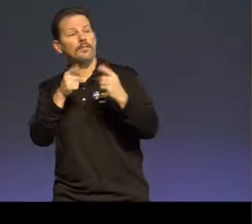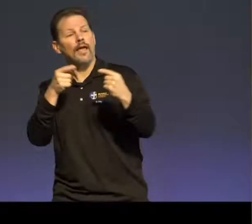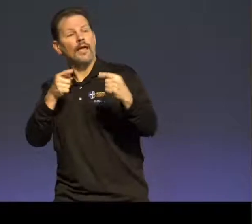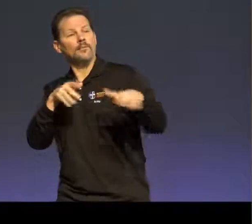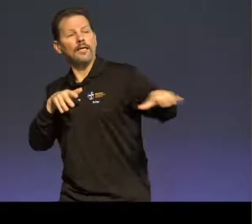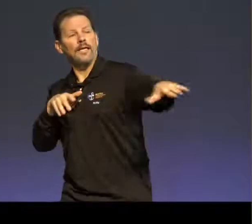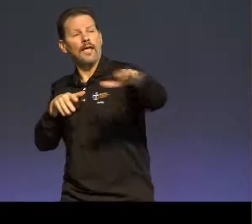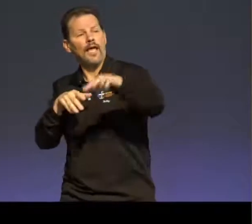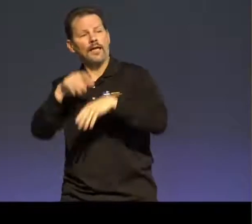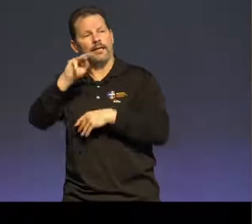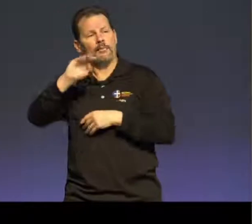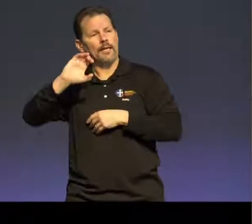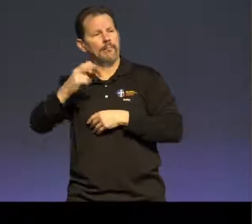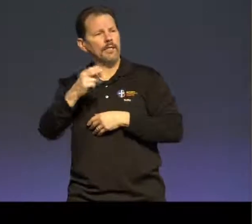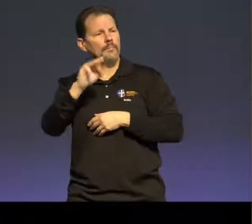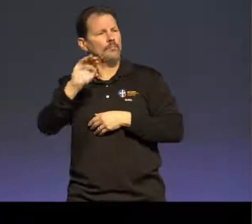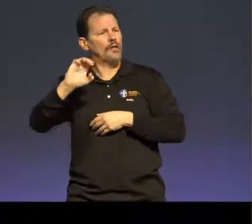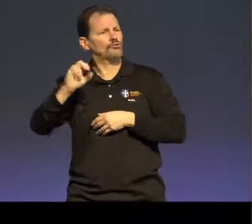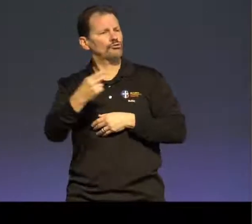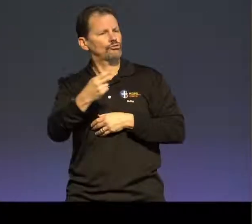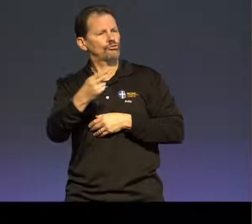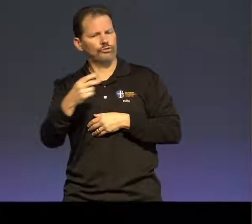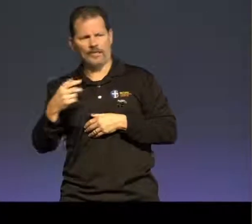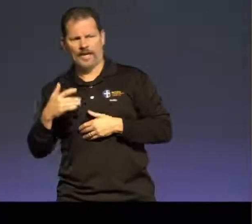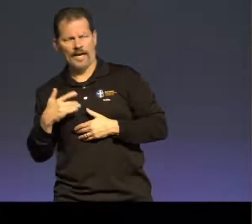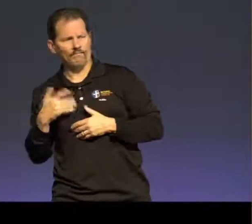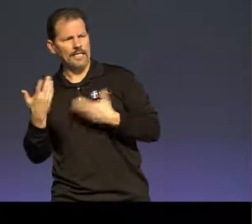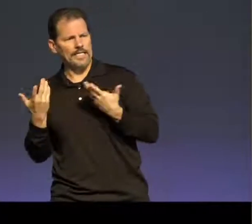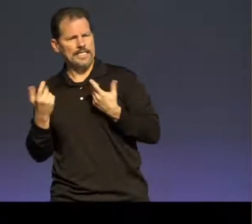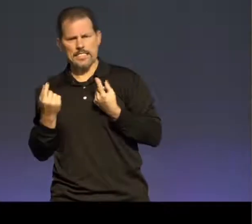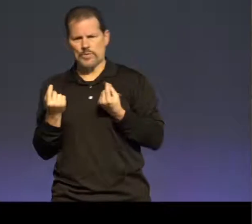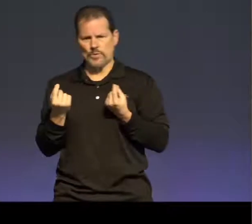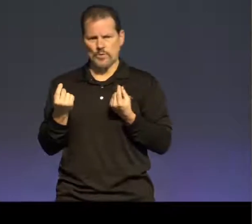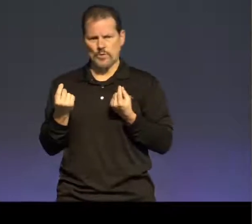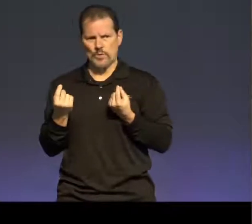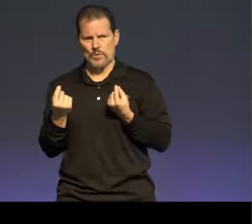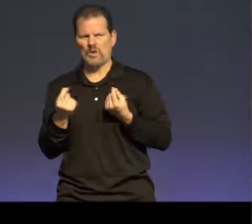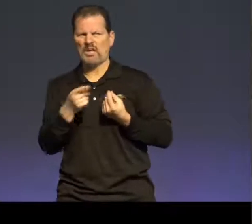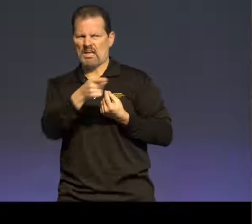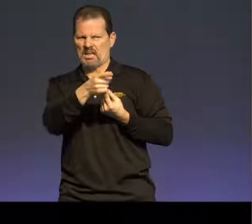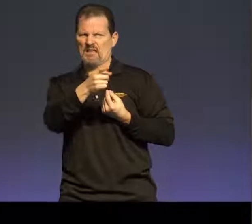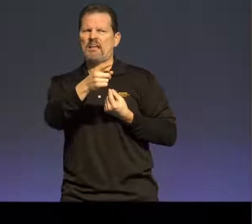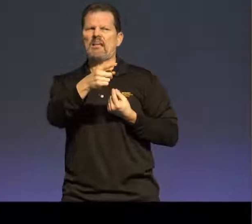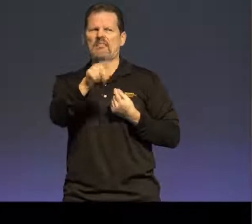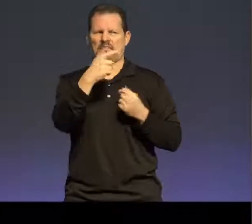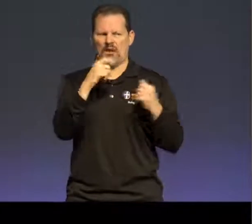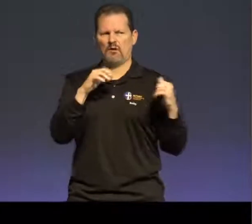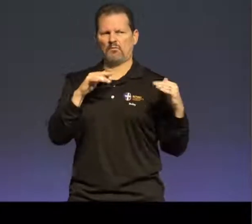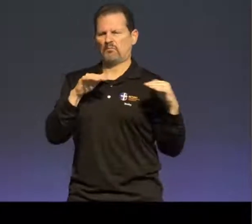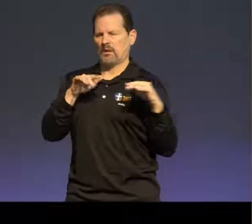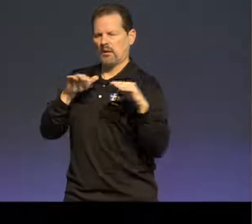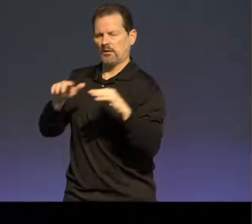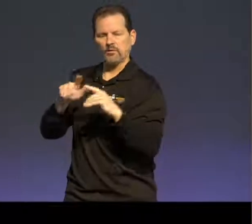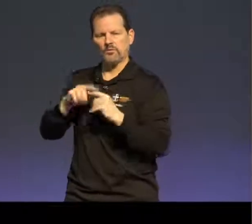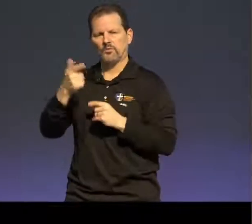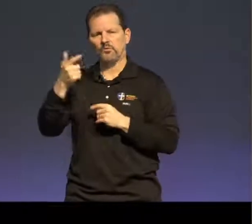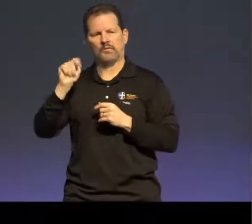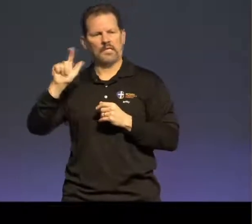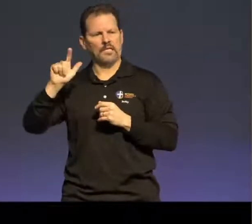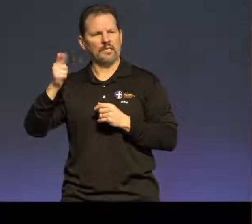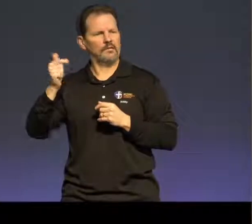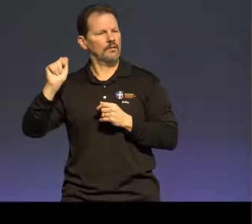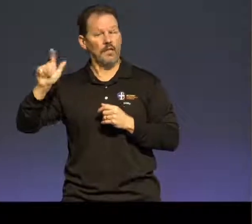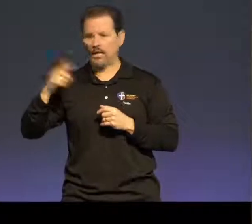Michmash, I said, now the Philistines will come down against me at Gilgal, and I have not sought the favor of the